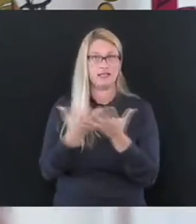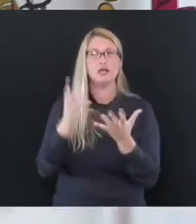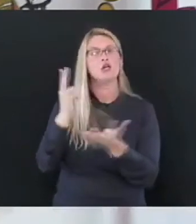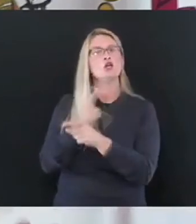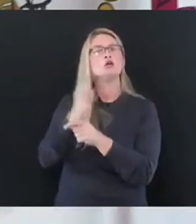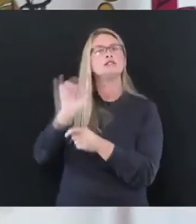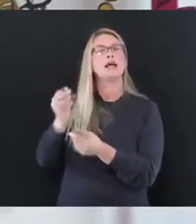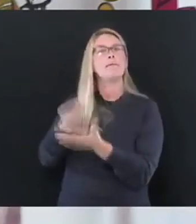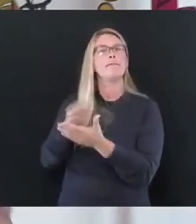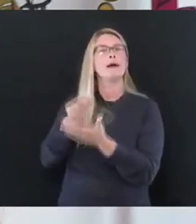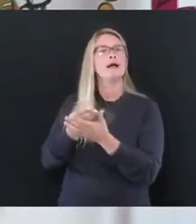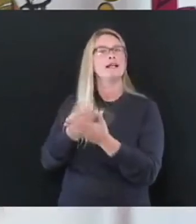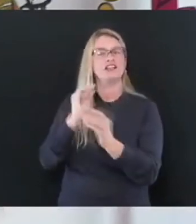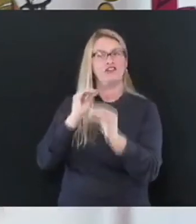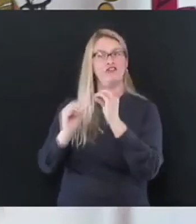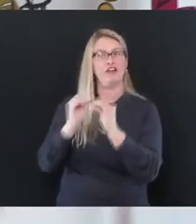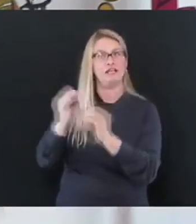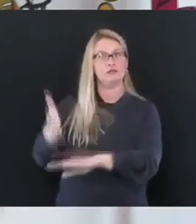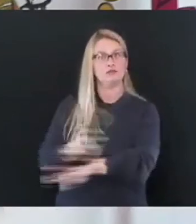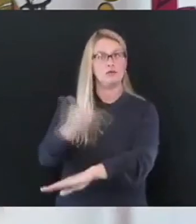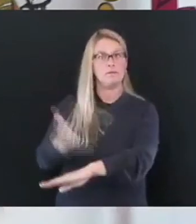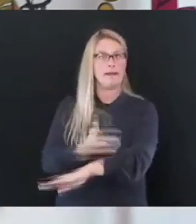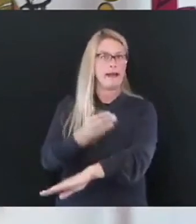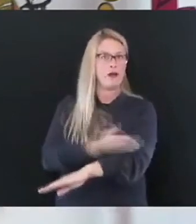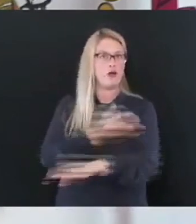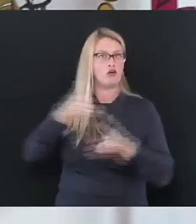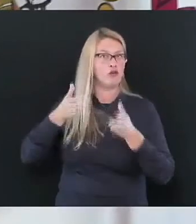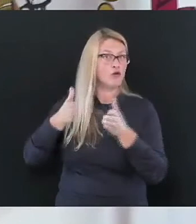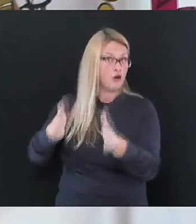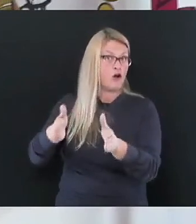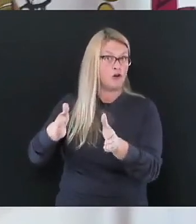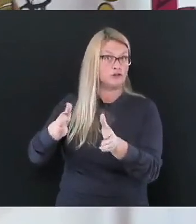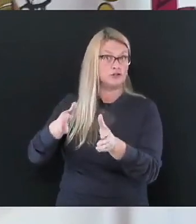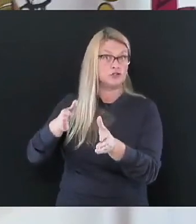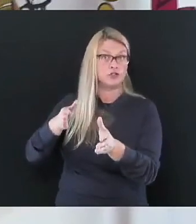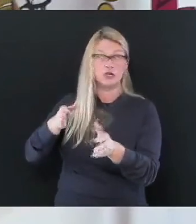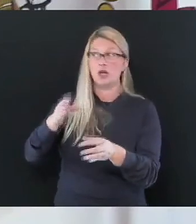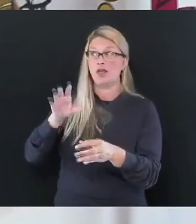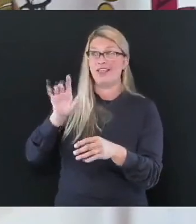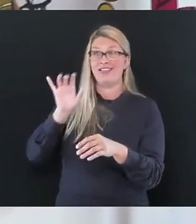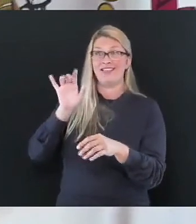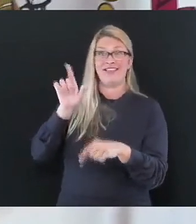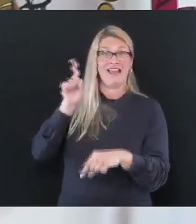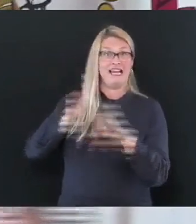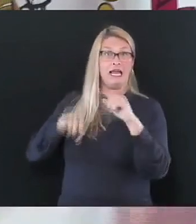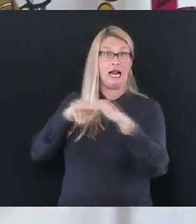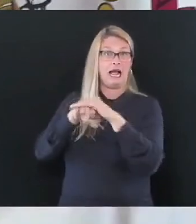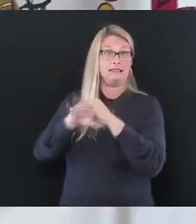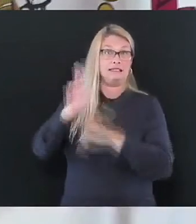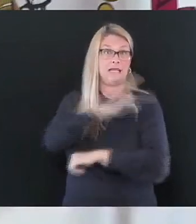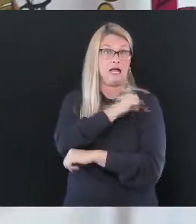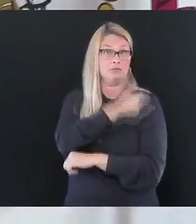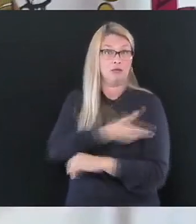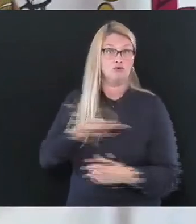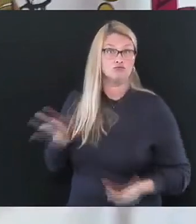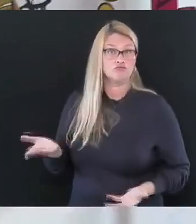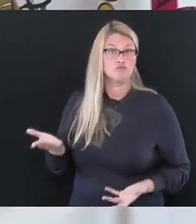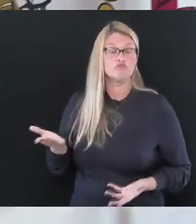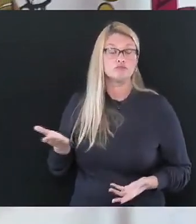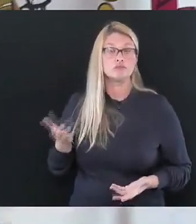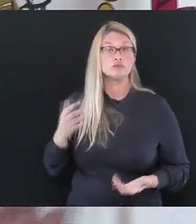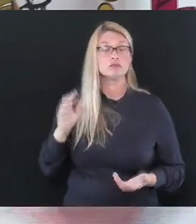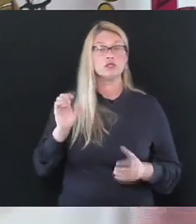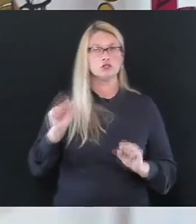to fix our roads in our areas where they were medical access roads. We put $50 million over in